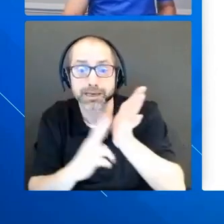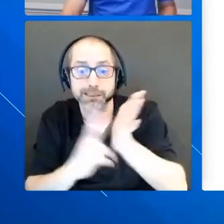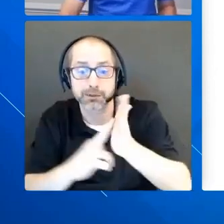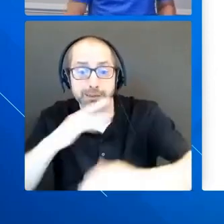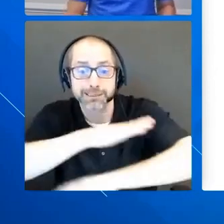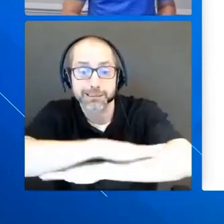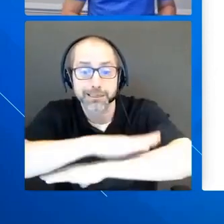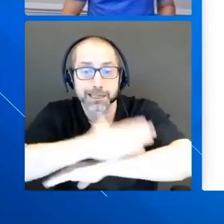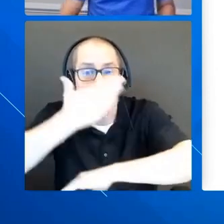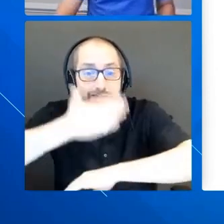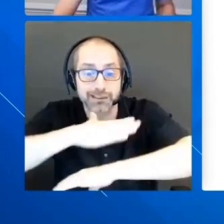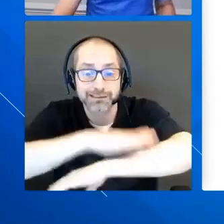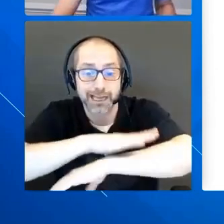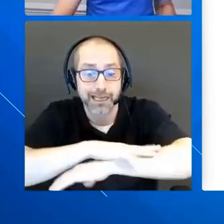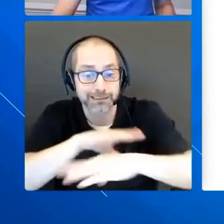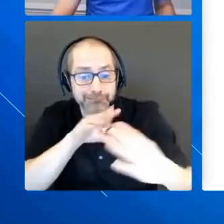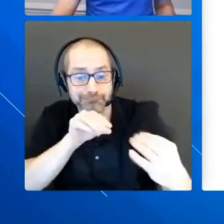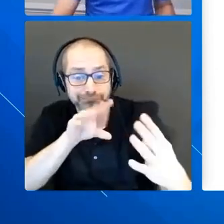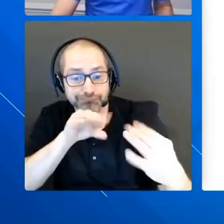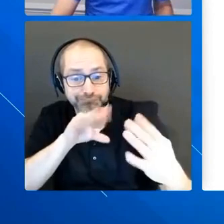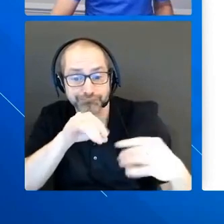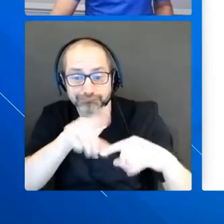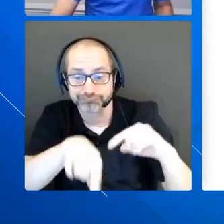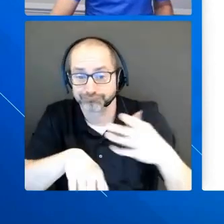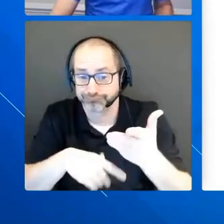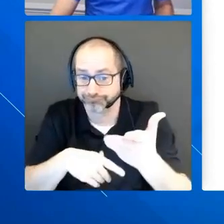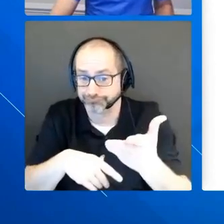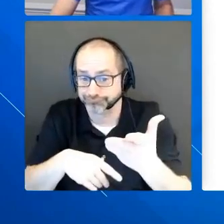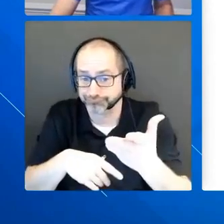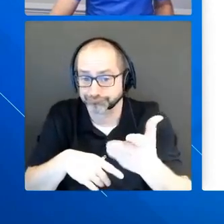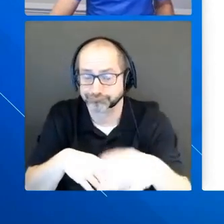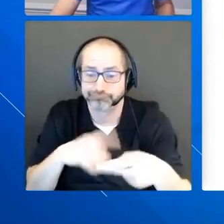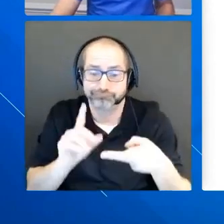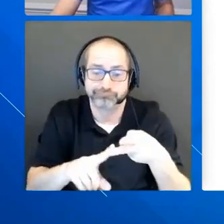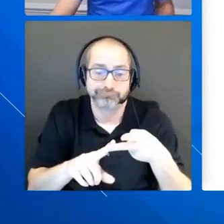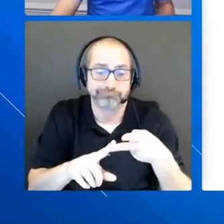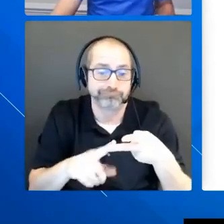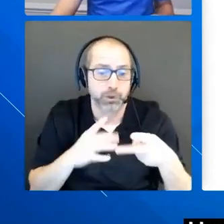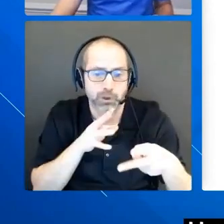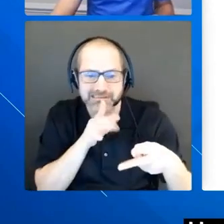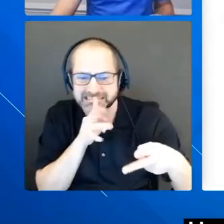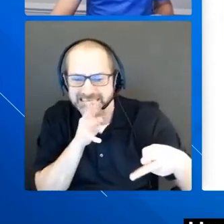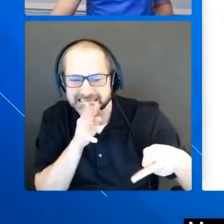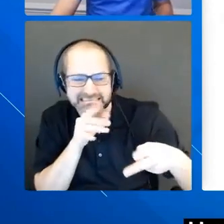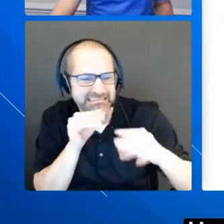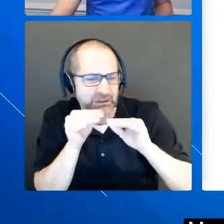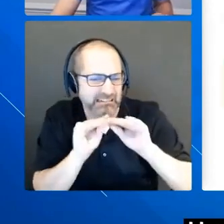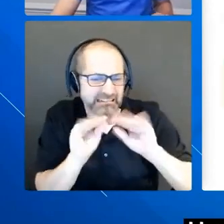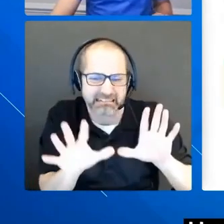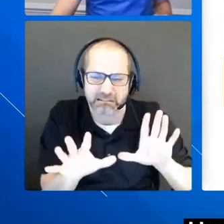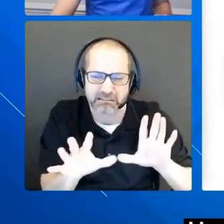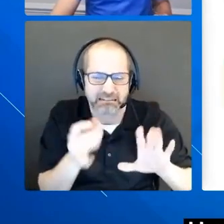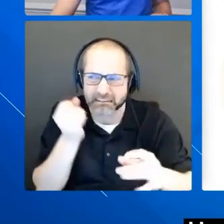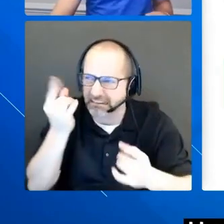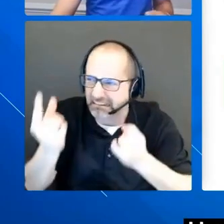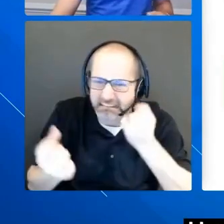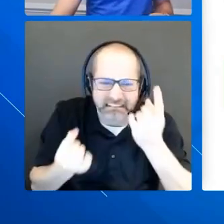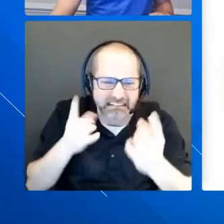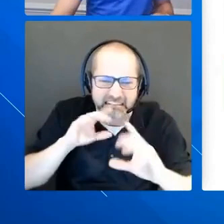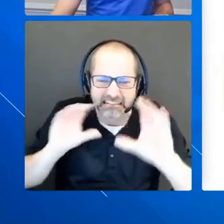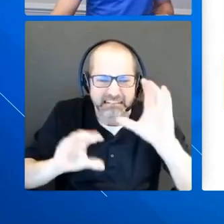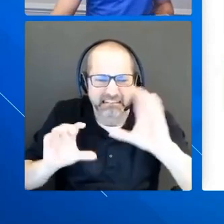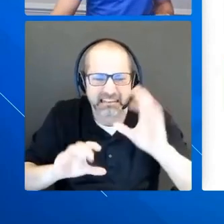examples. I'm unable to speak. I have a speech impediment, so my words are not clear. I